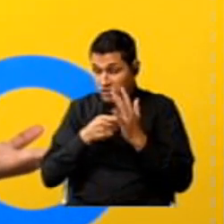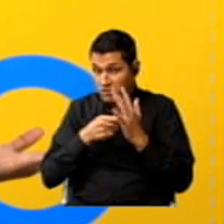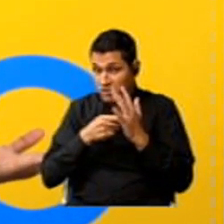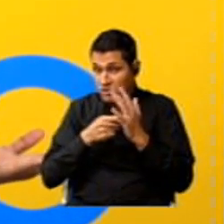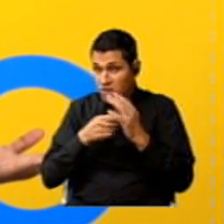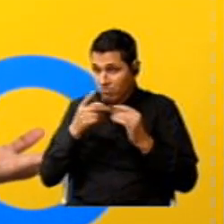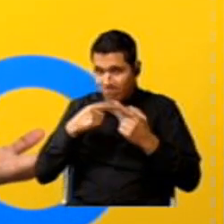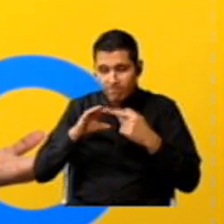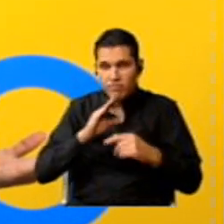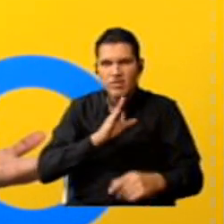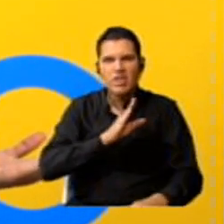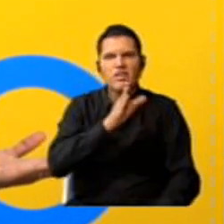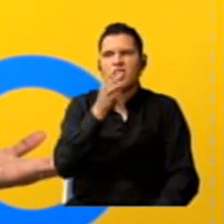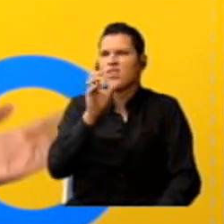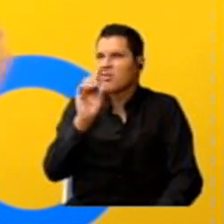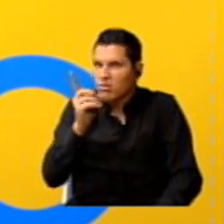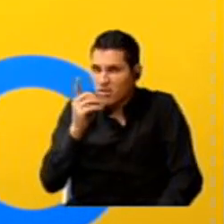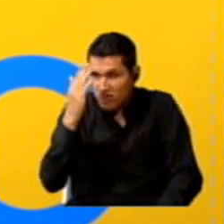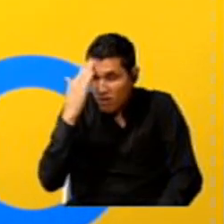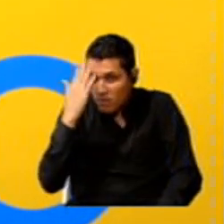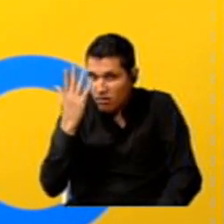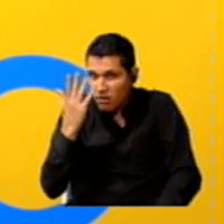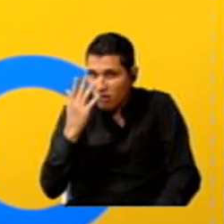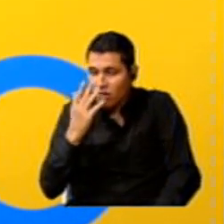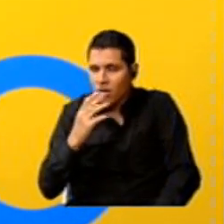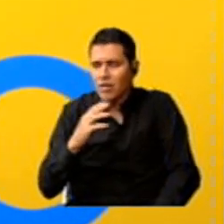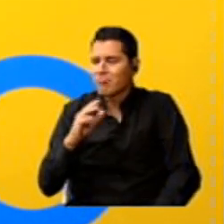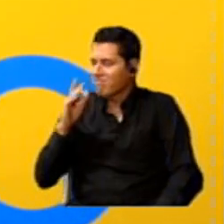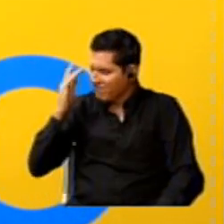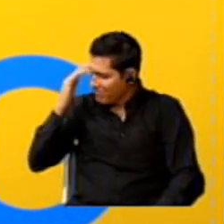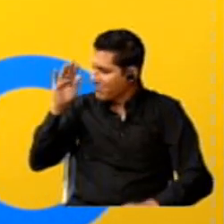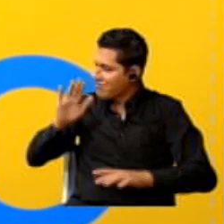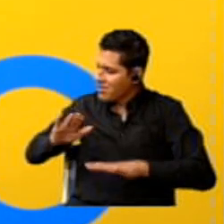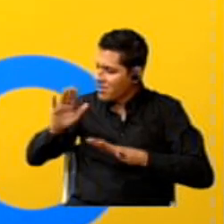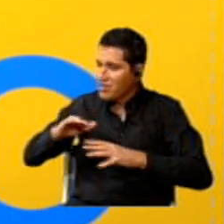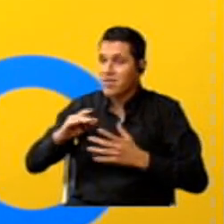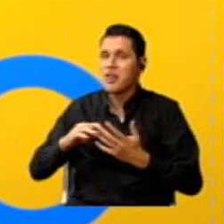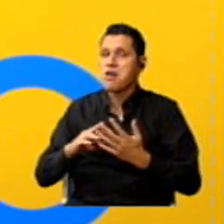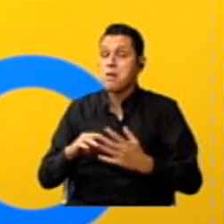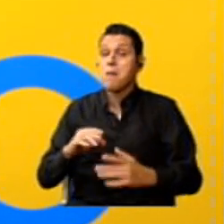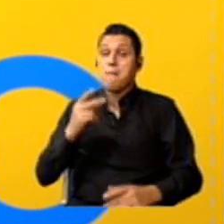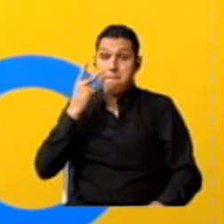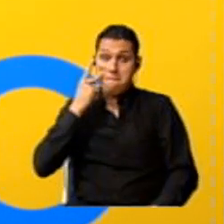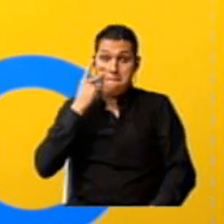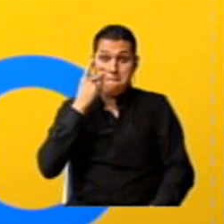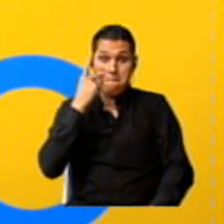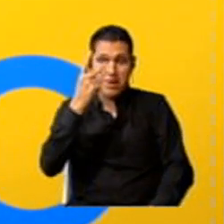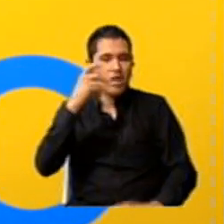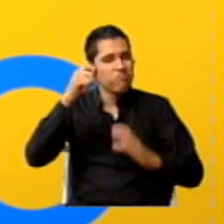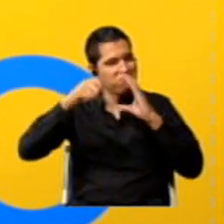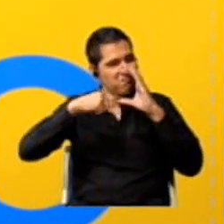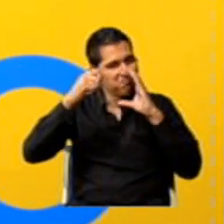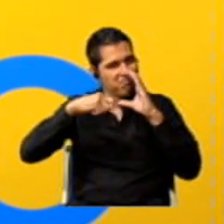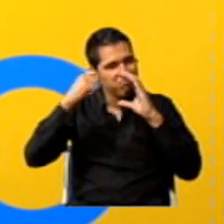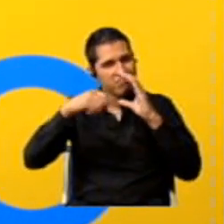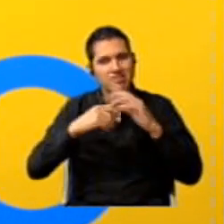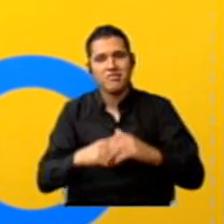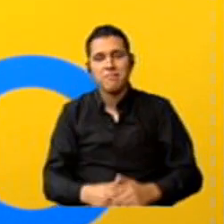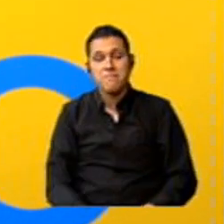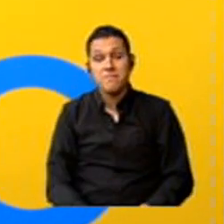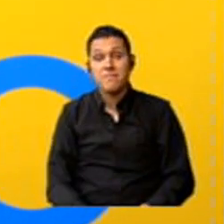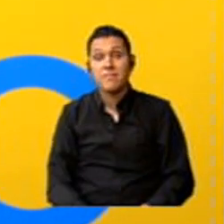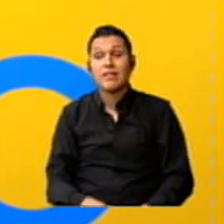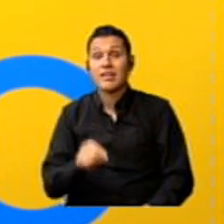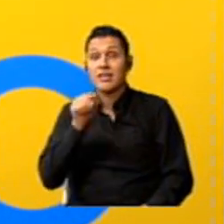we going? No? Don't worry. Let's watch a video that